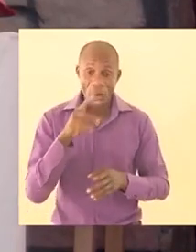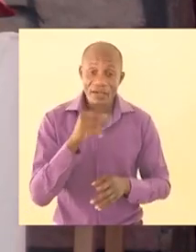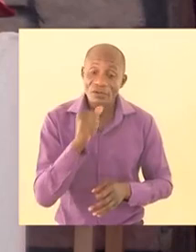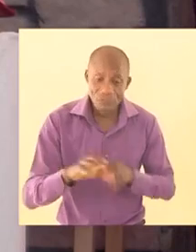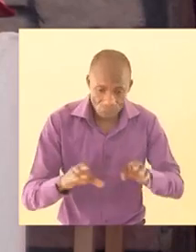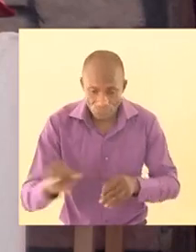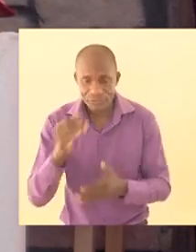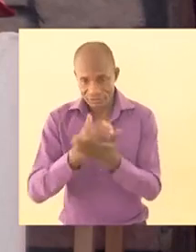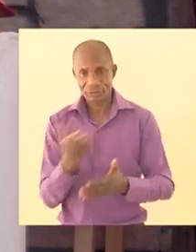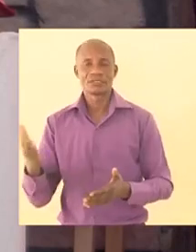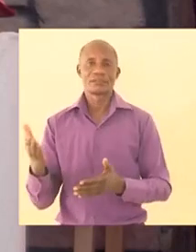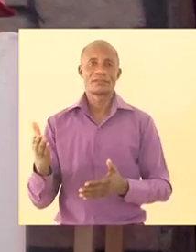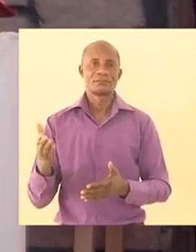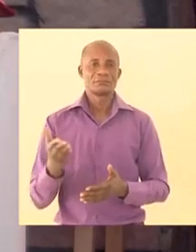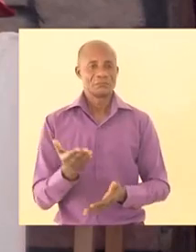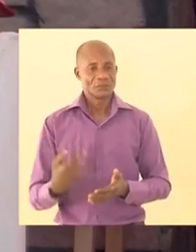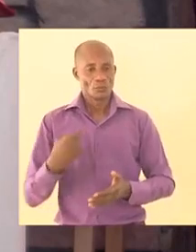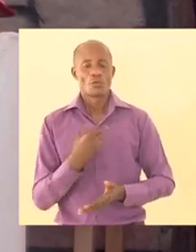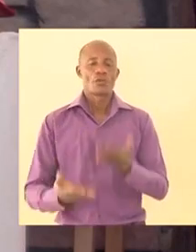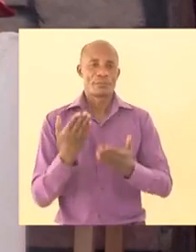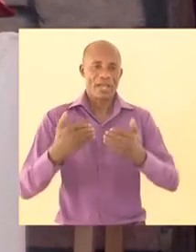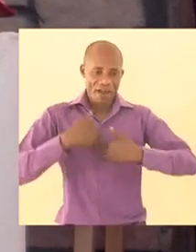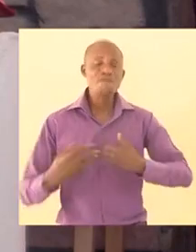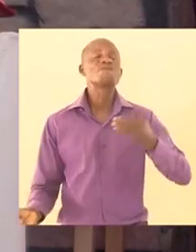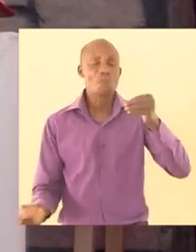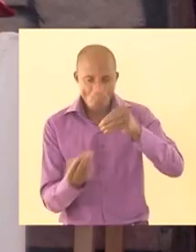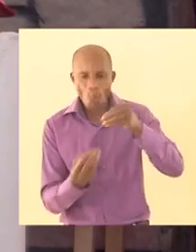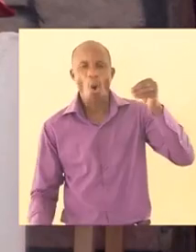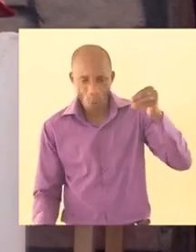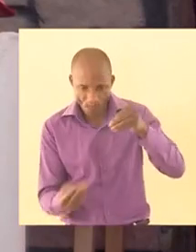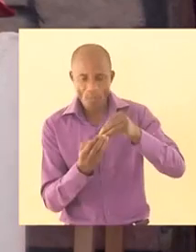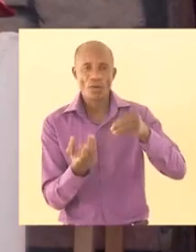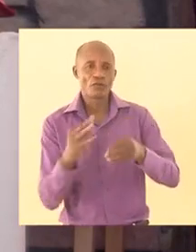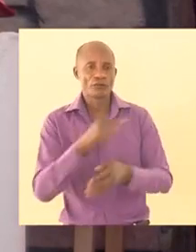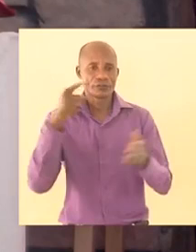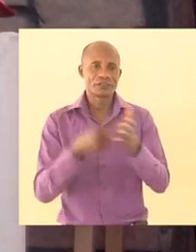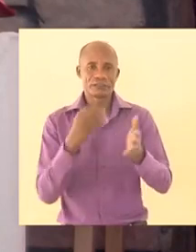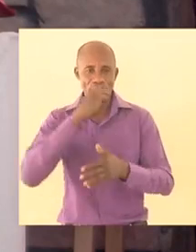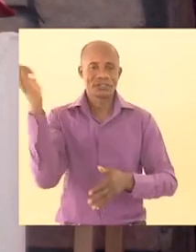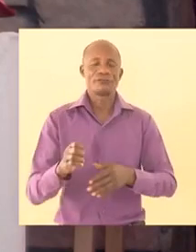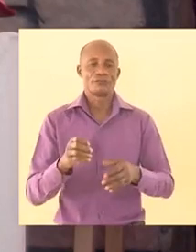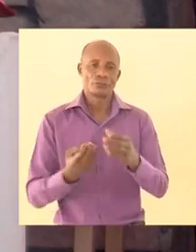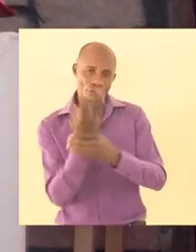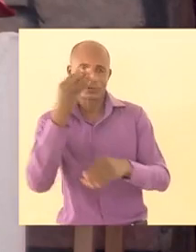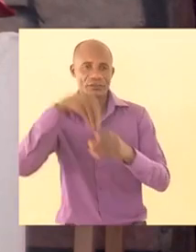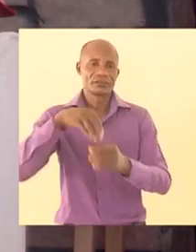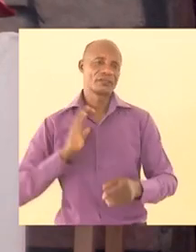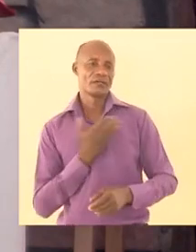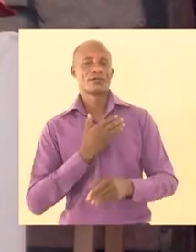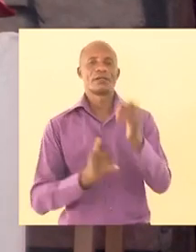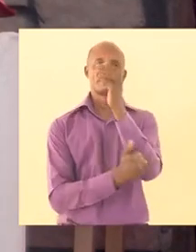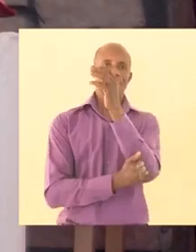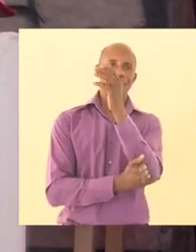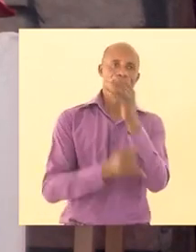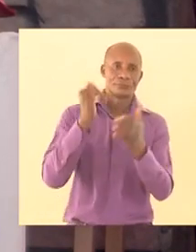something about it, then we are likely to have more and more of this anomaly growing in our country. Some